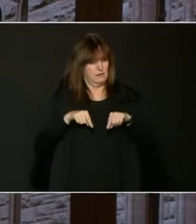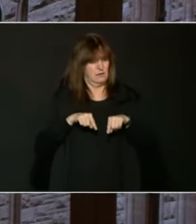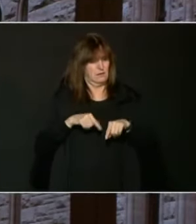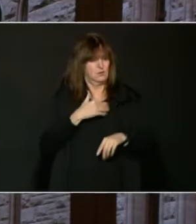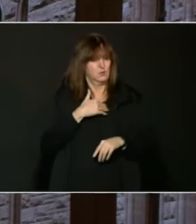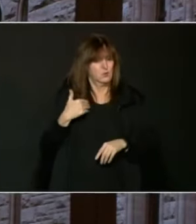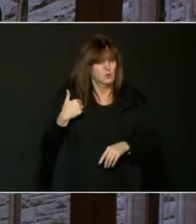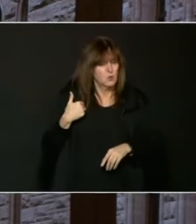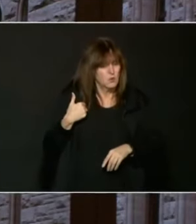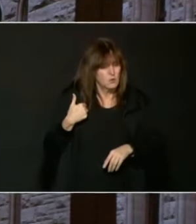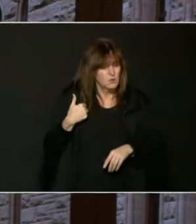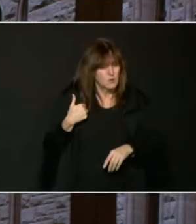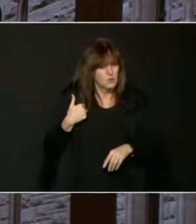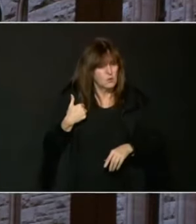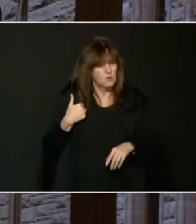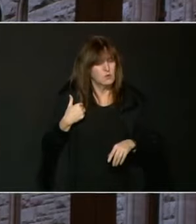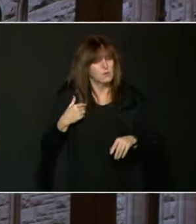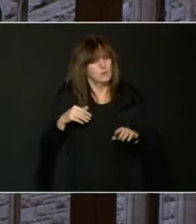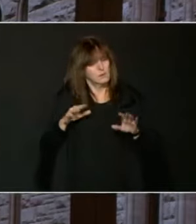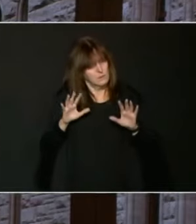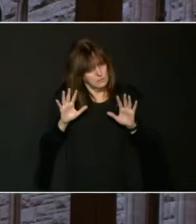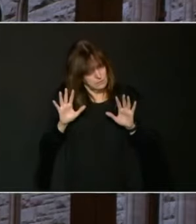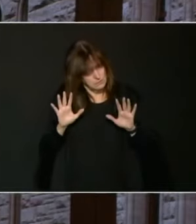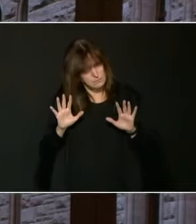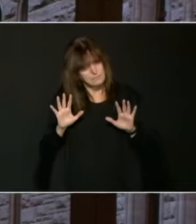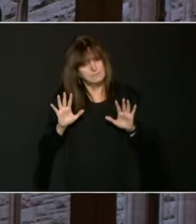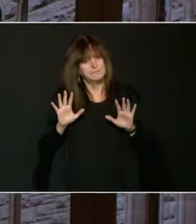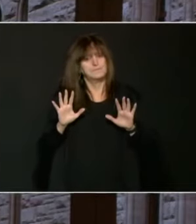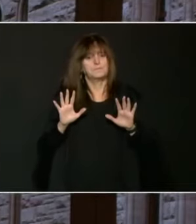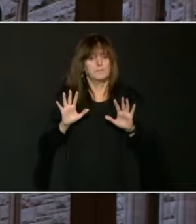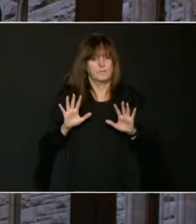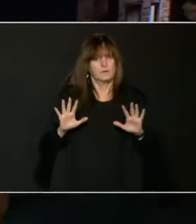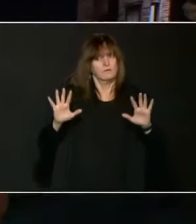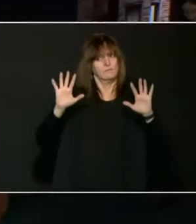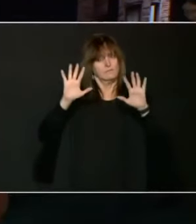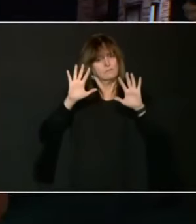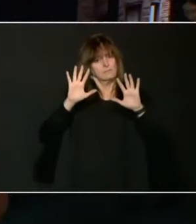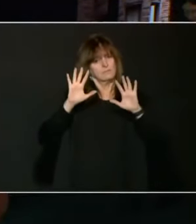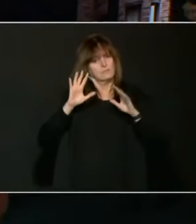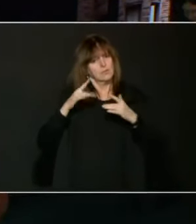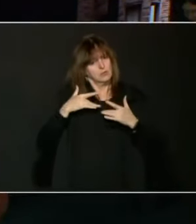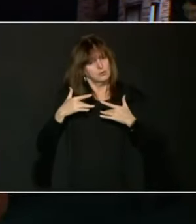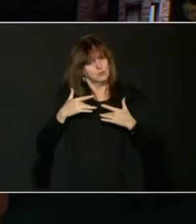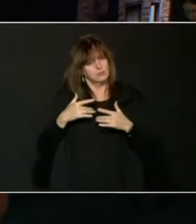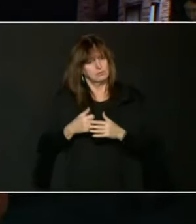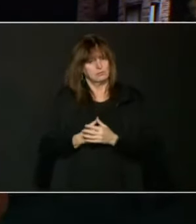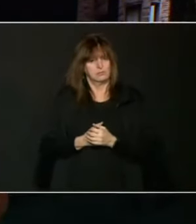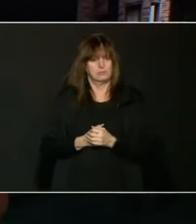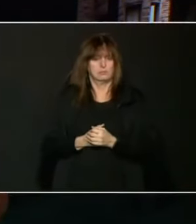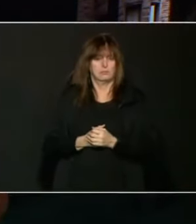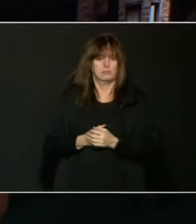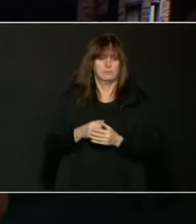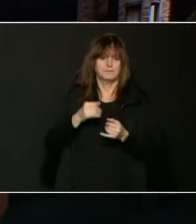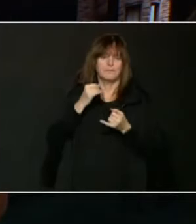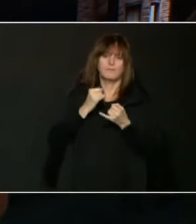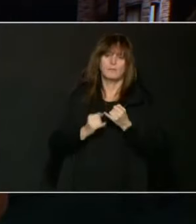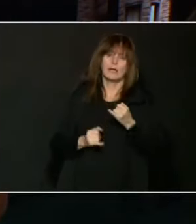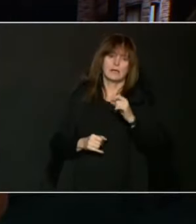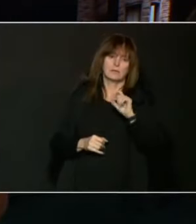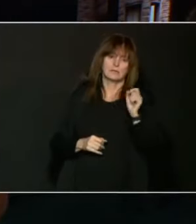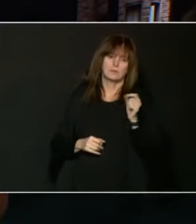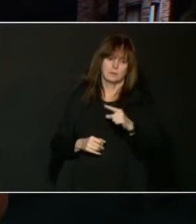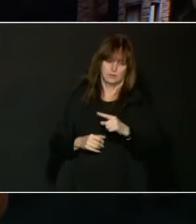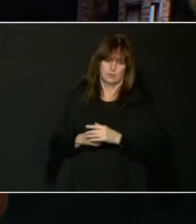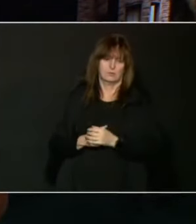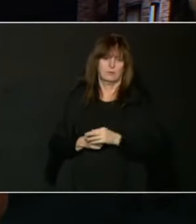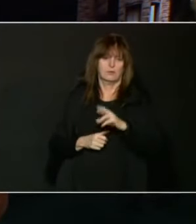same concerns they have to deal with. Last question. Your final question comes from Rob Ferguson with